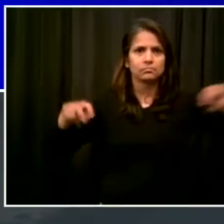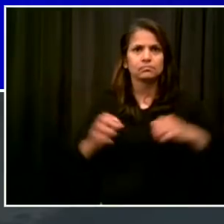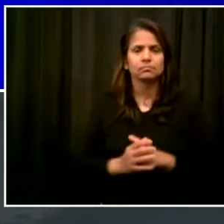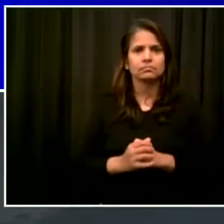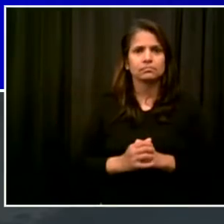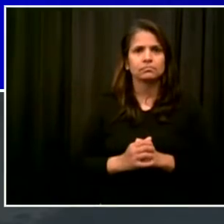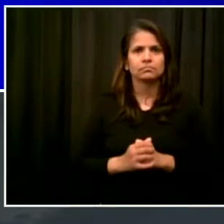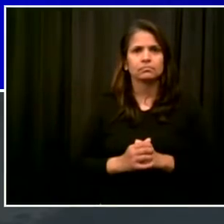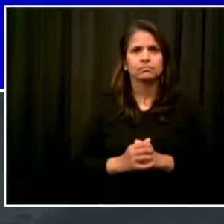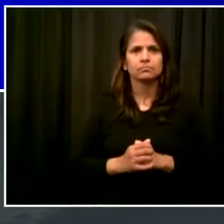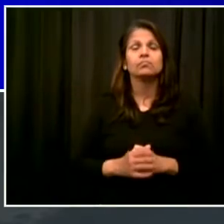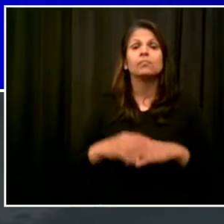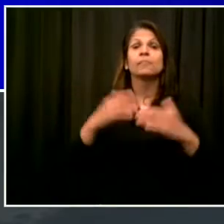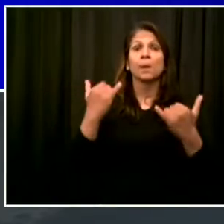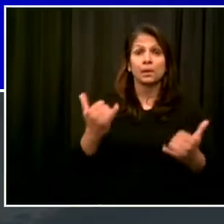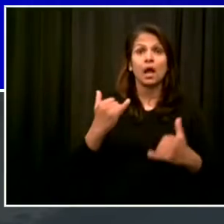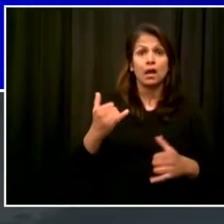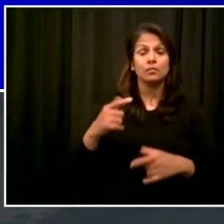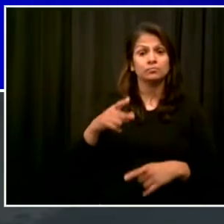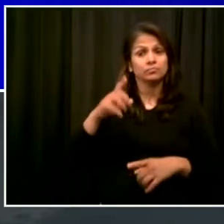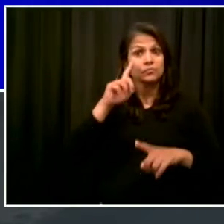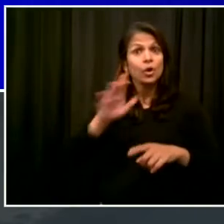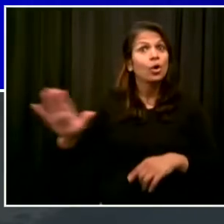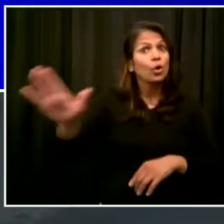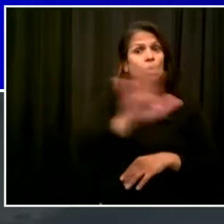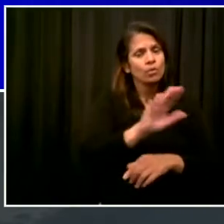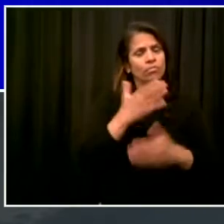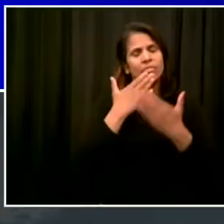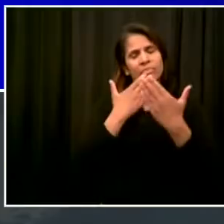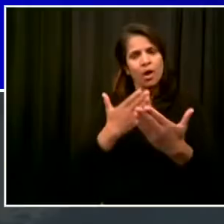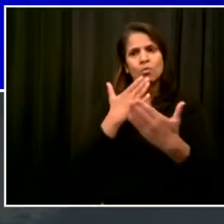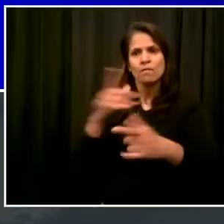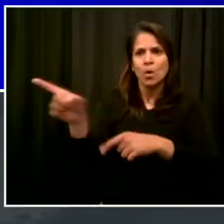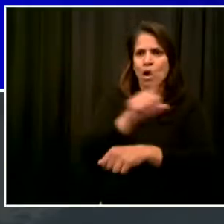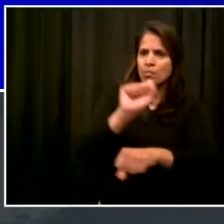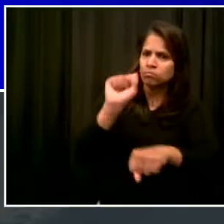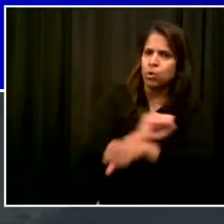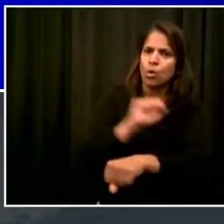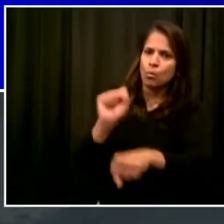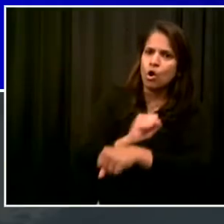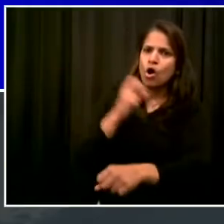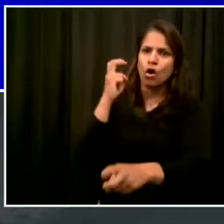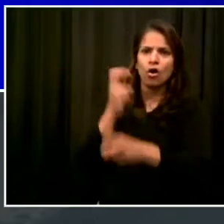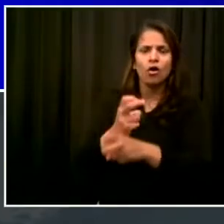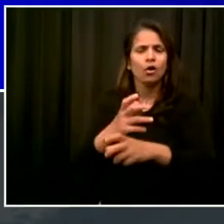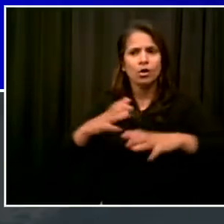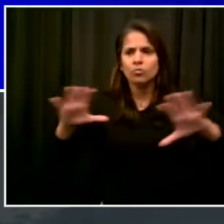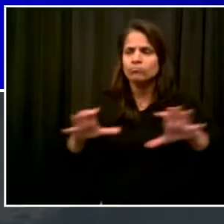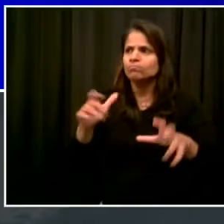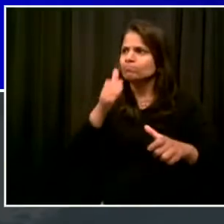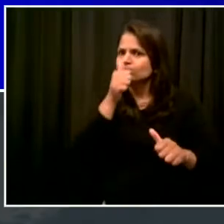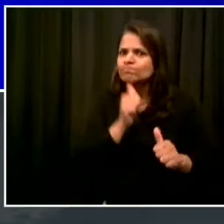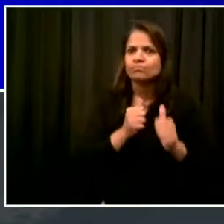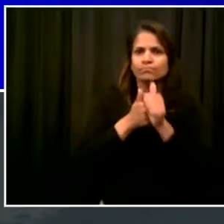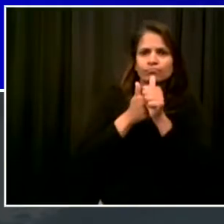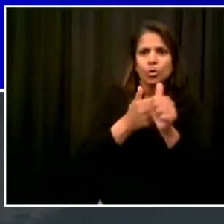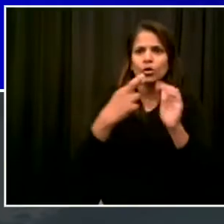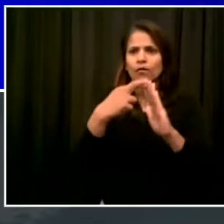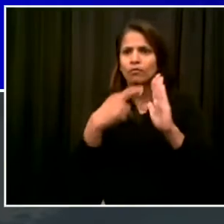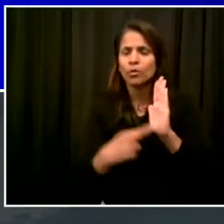because of you. Let's go over the indicators for today. And again, overall, a very good